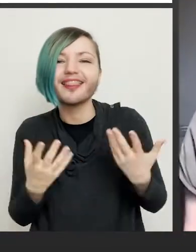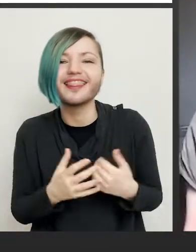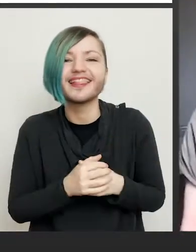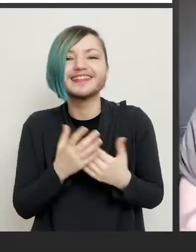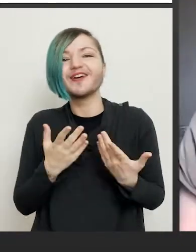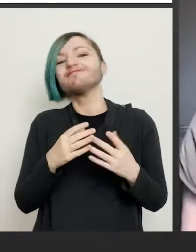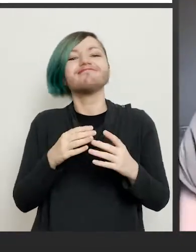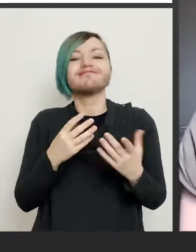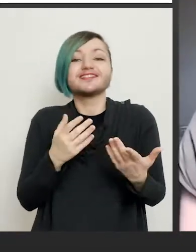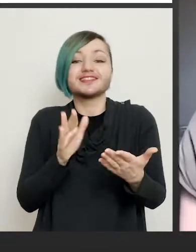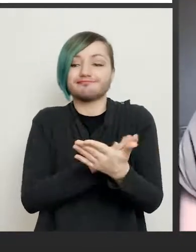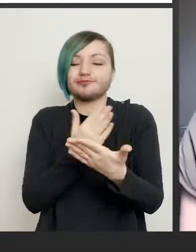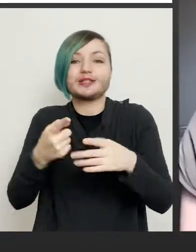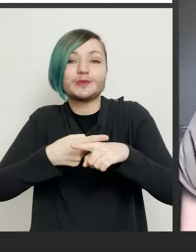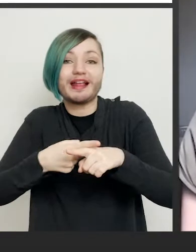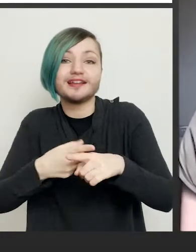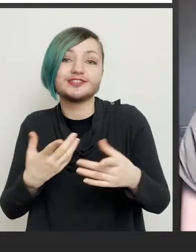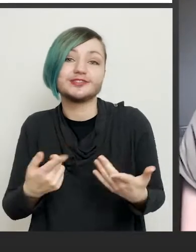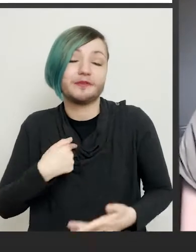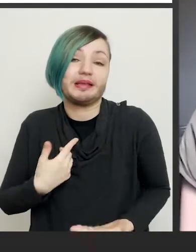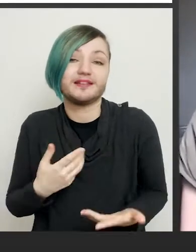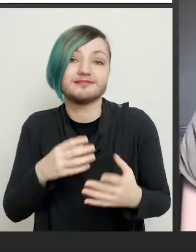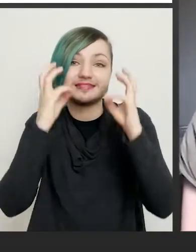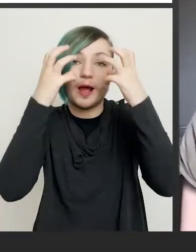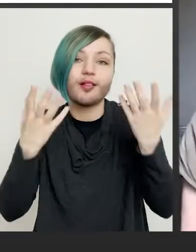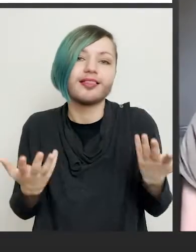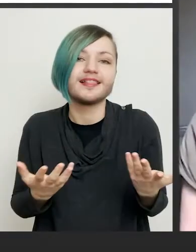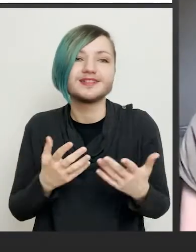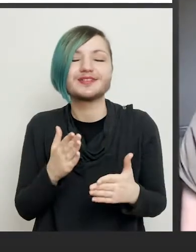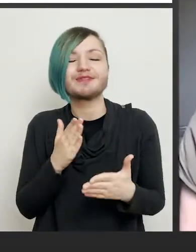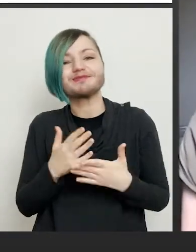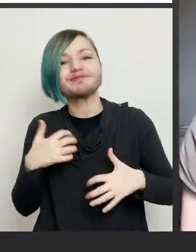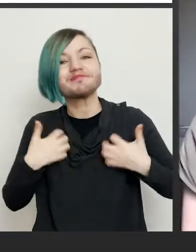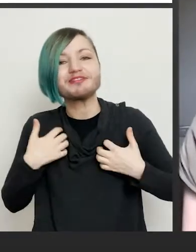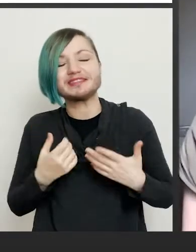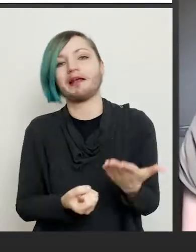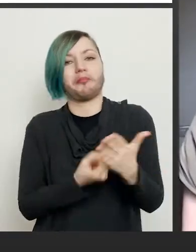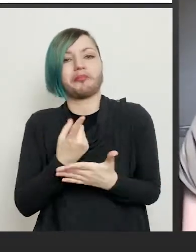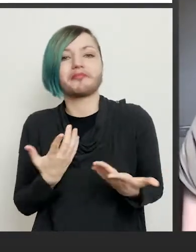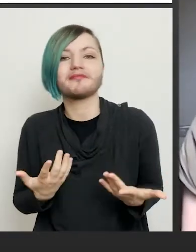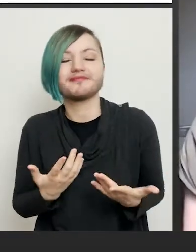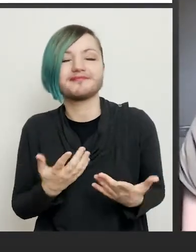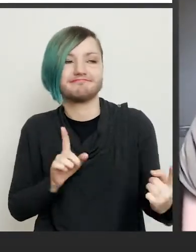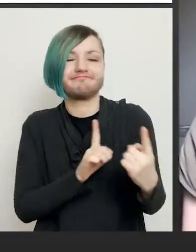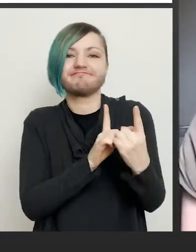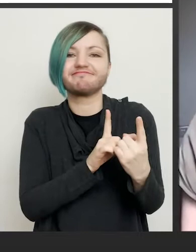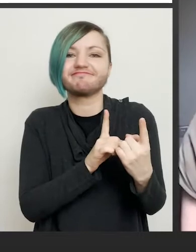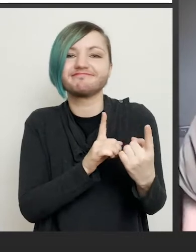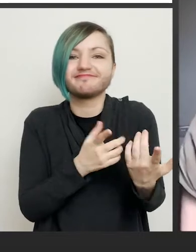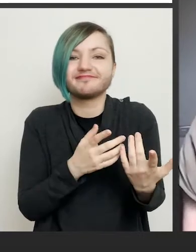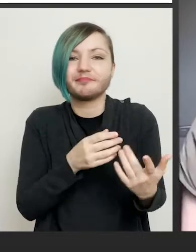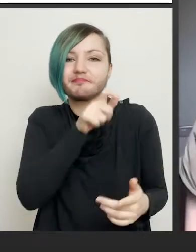I just translated it to English because that's what it means. So it was a really, really interesting coincidence in how it came together. But,